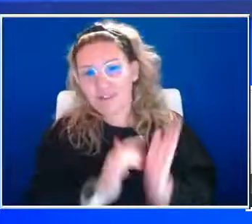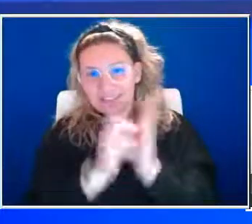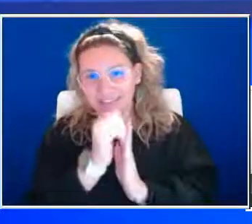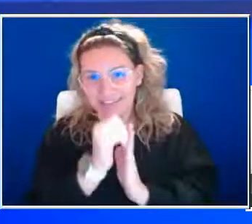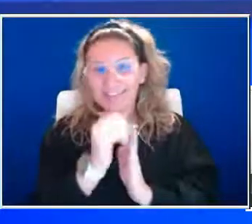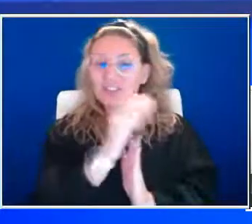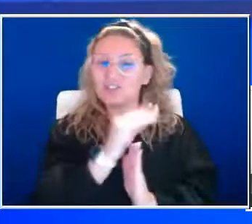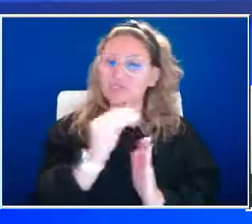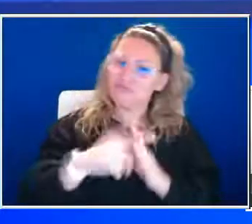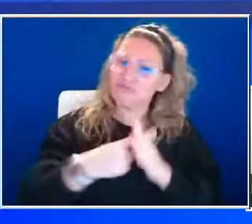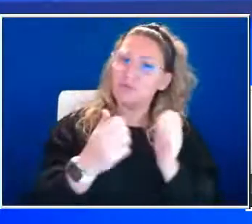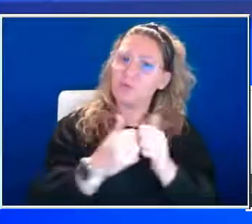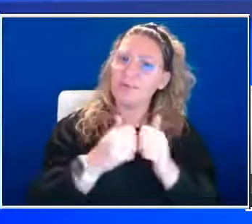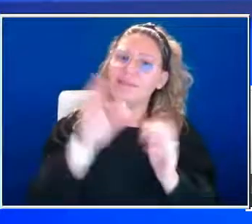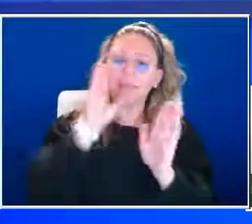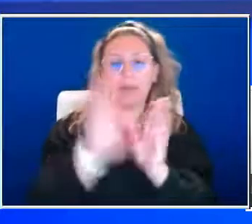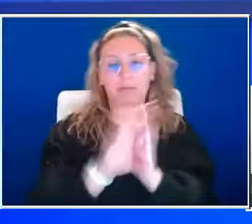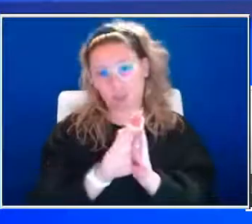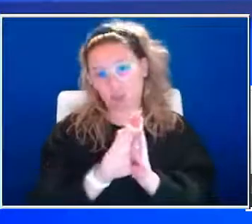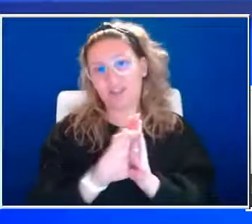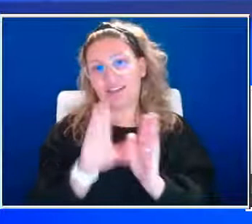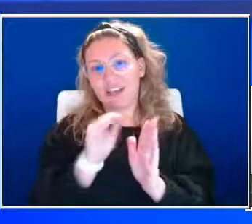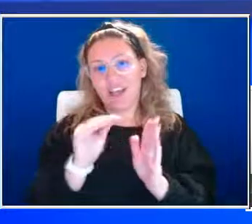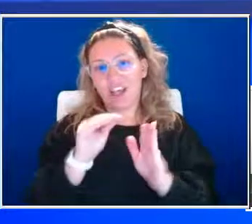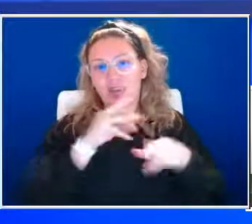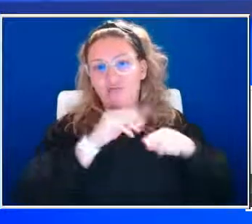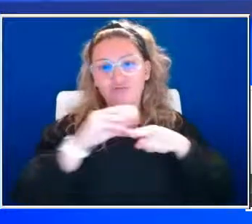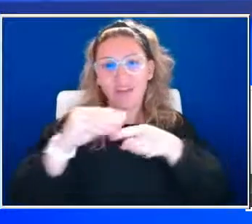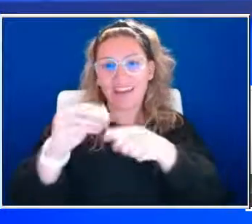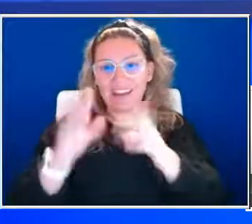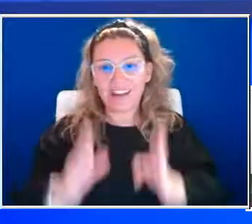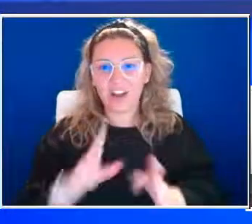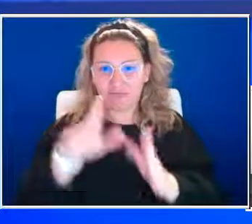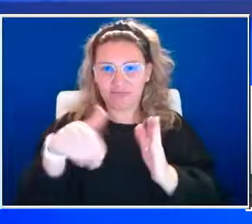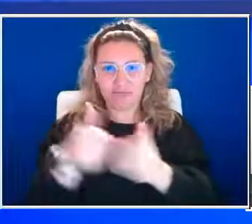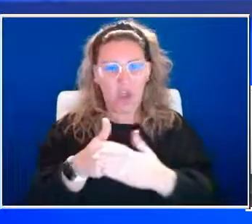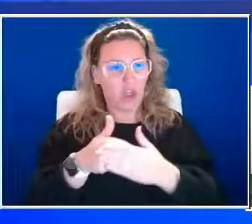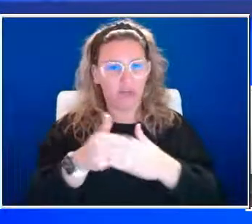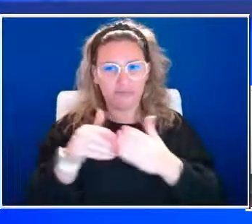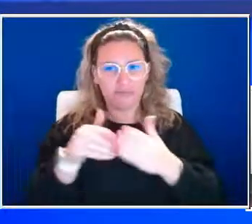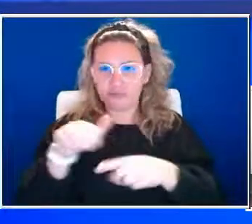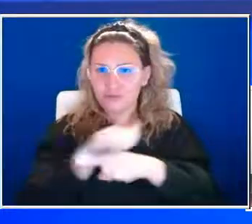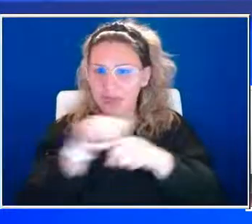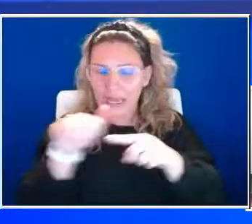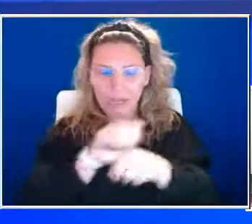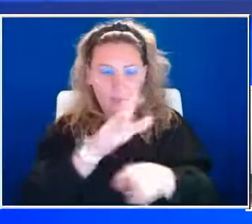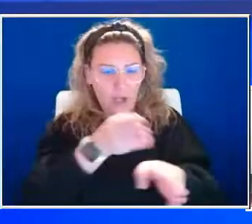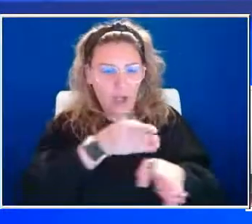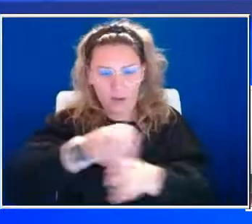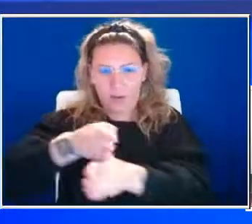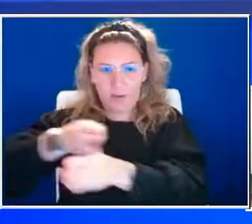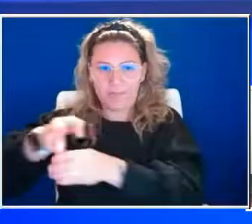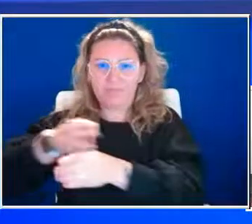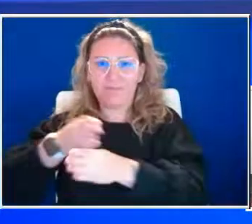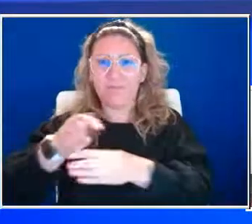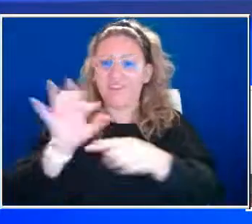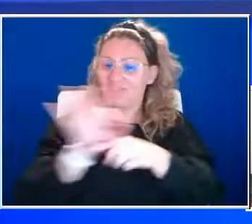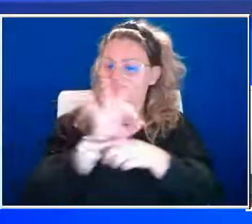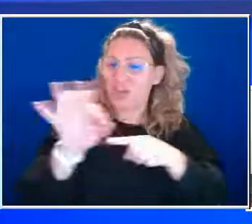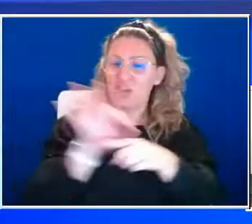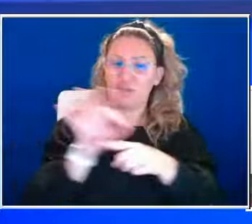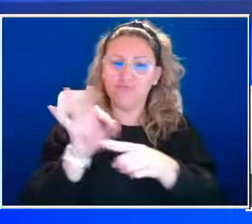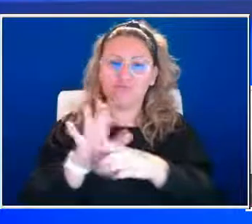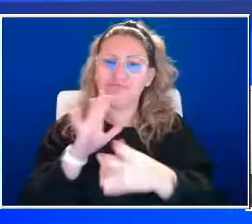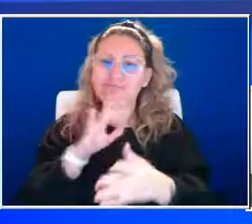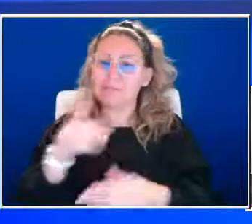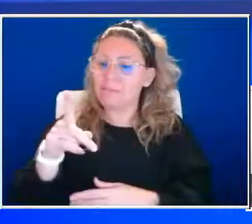with, imaging and our radiologists who are all fellowship trained in the areas that they do. Fellowship trained pathologists who specialize